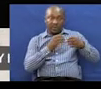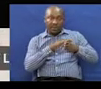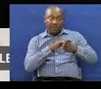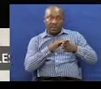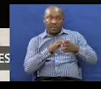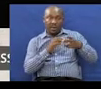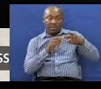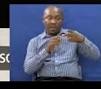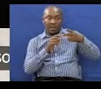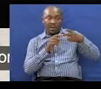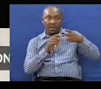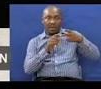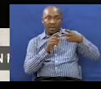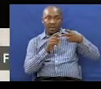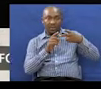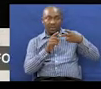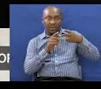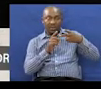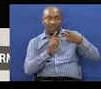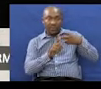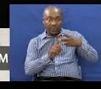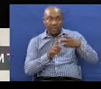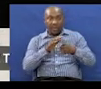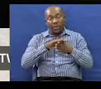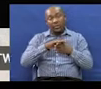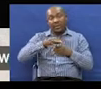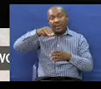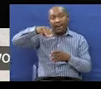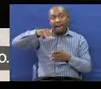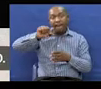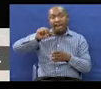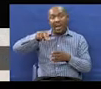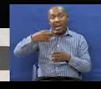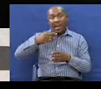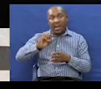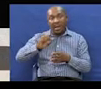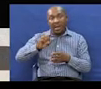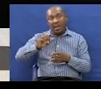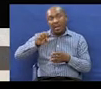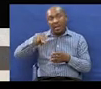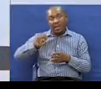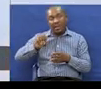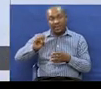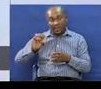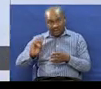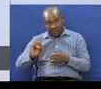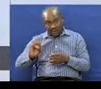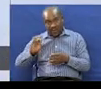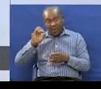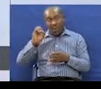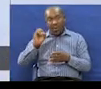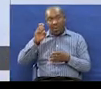down. Large compound is broken down into small compound or element. Now, this reaction